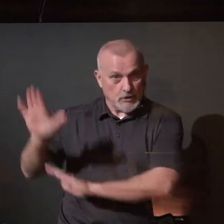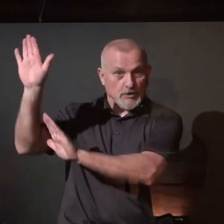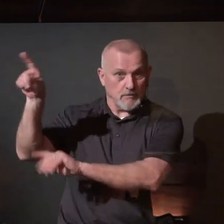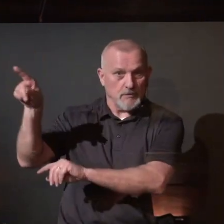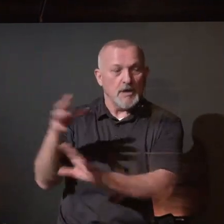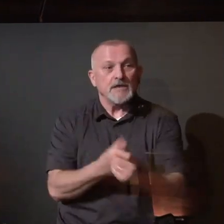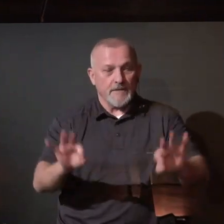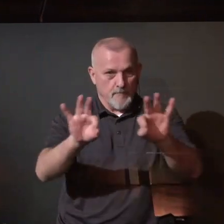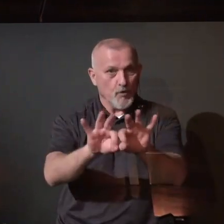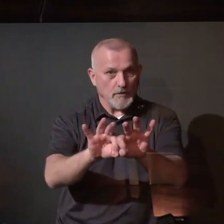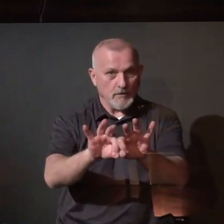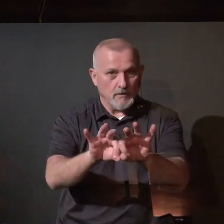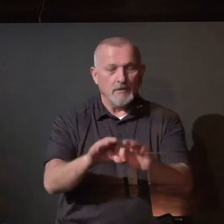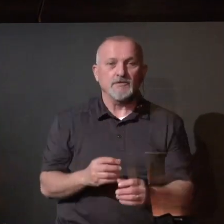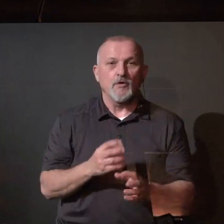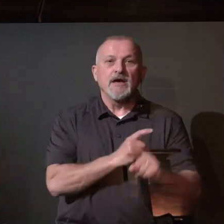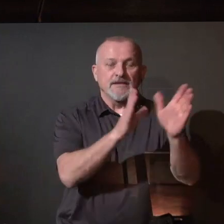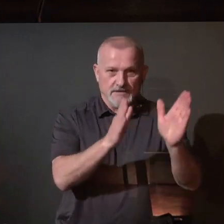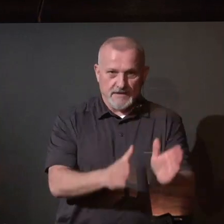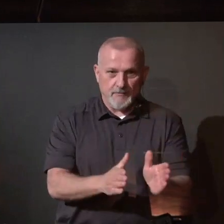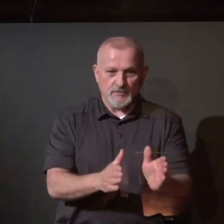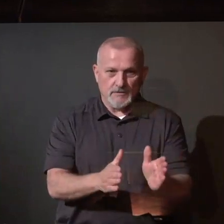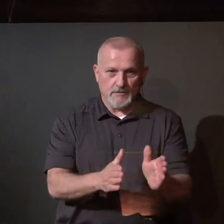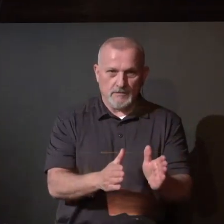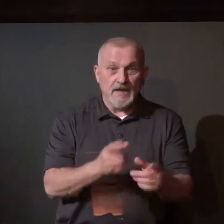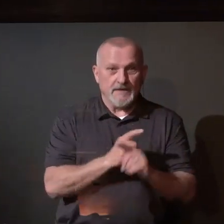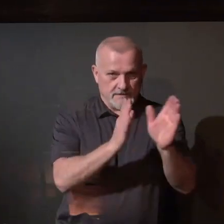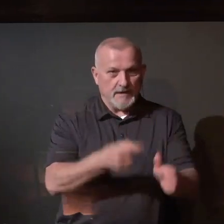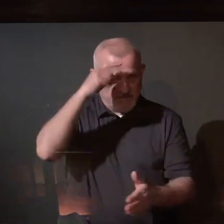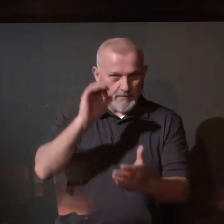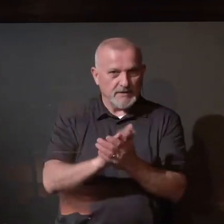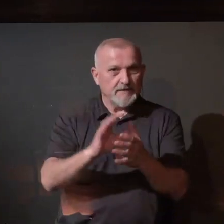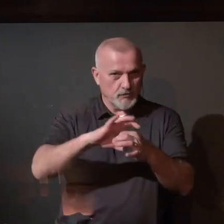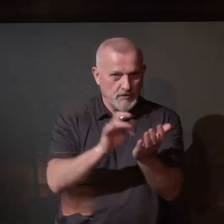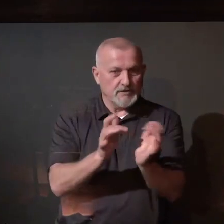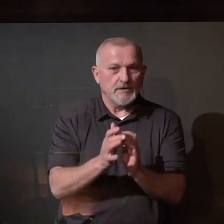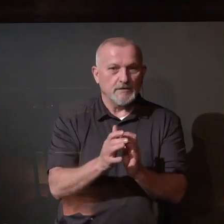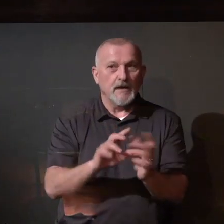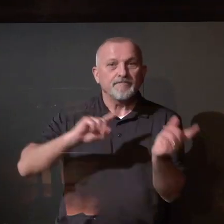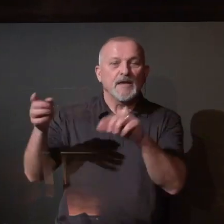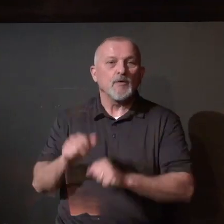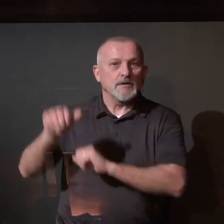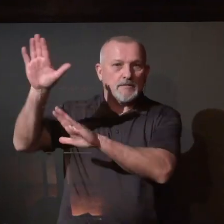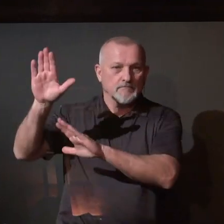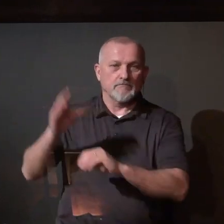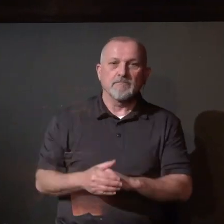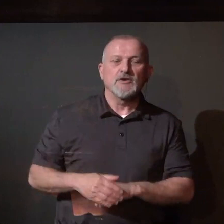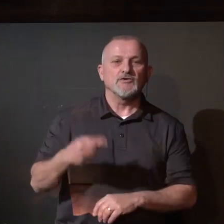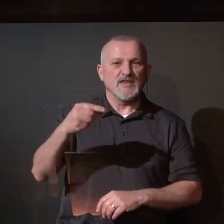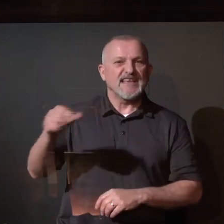message. So the disciples gathered the ones that believed, and they went and they waited on the hillside of Galilee, and Jesus shows up.